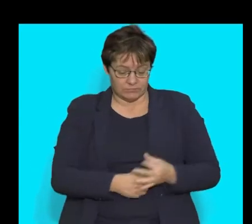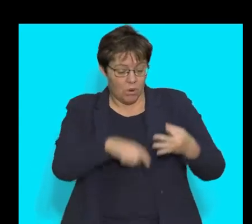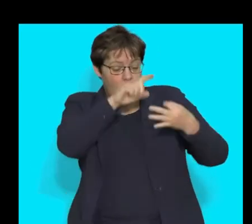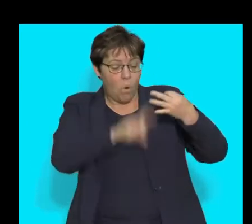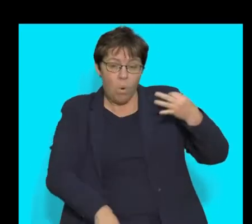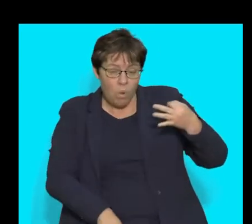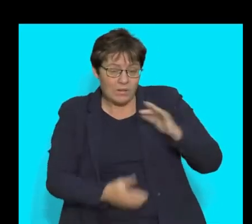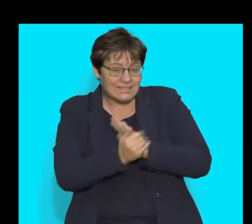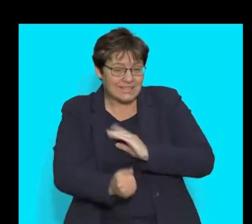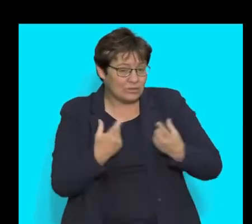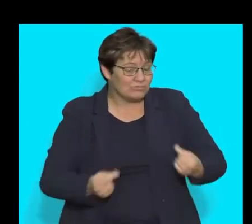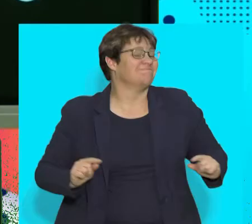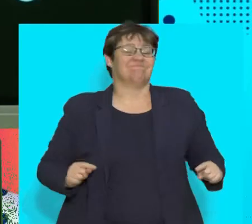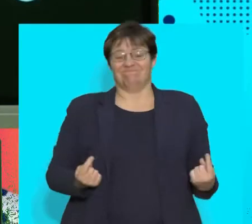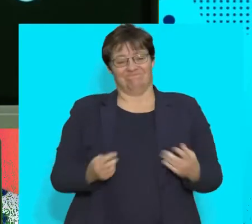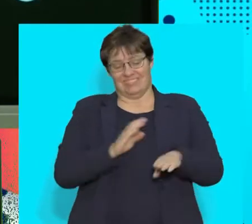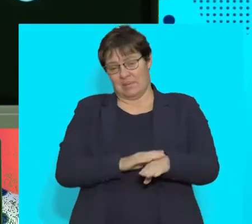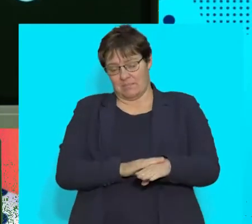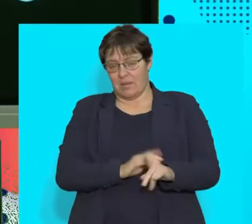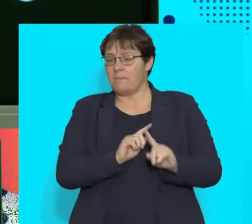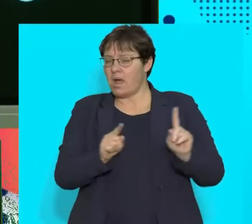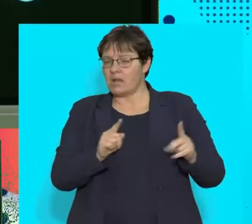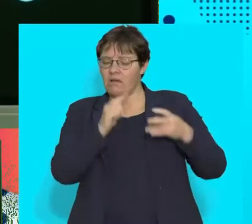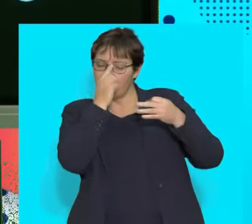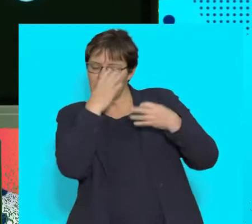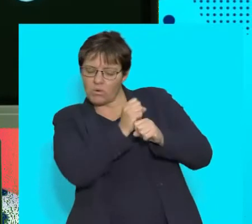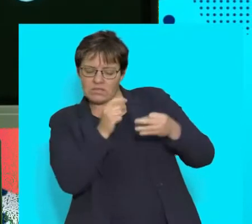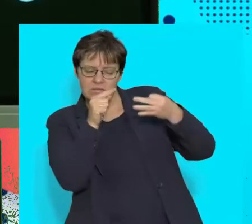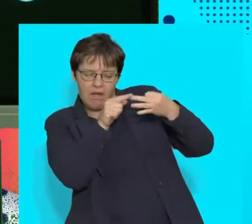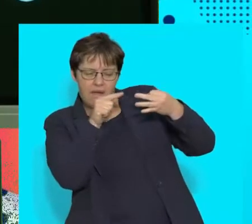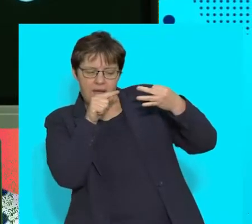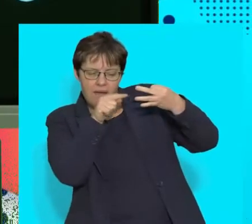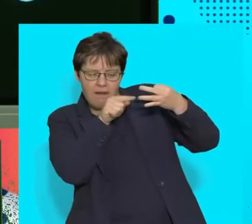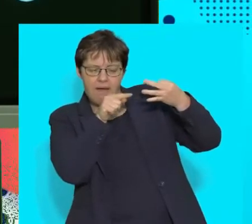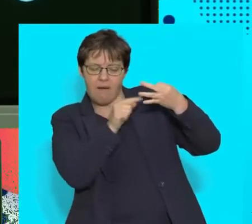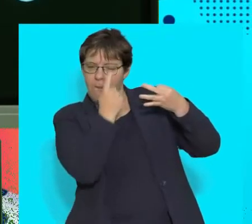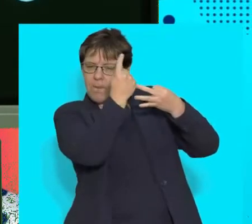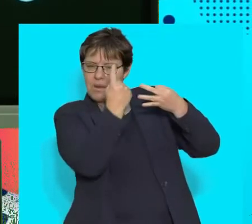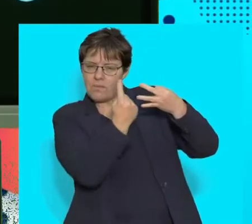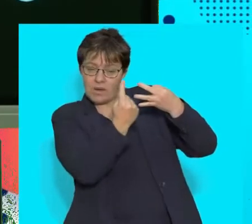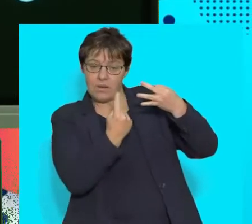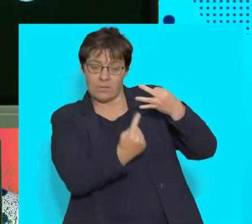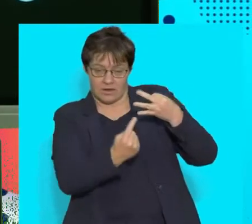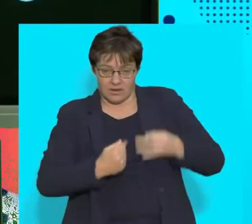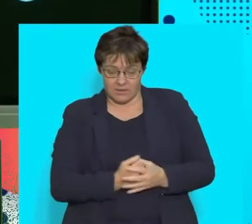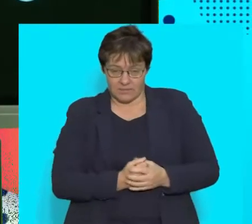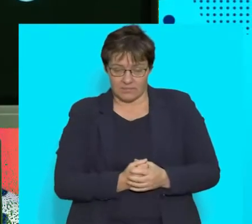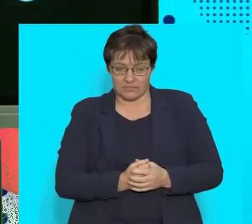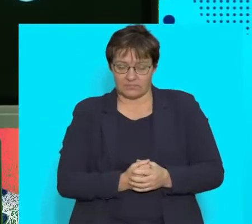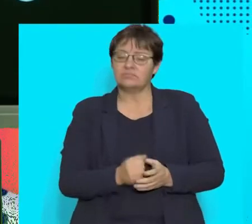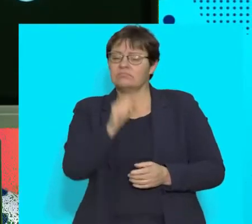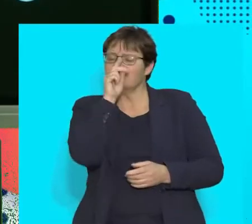going to be able to do all of those skills, but we're going to focus on them one at a time. So let's begin by looking at what